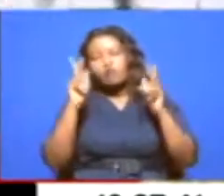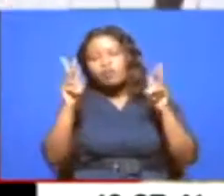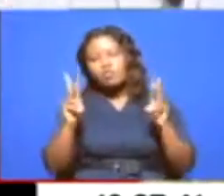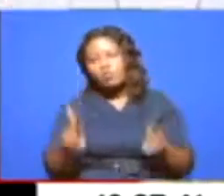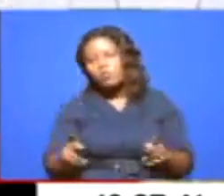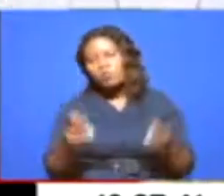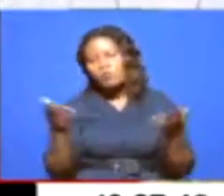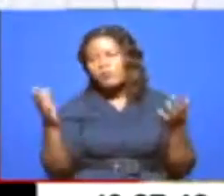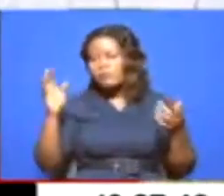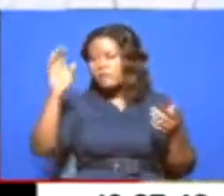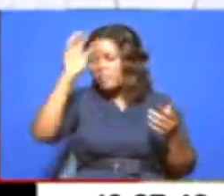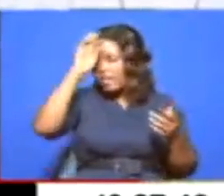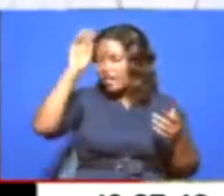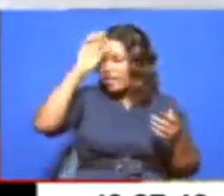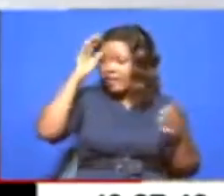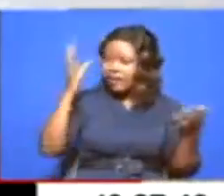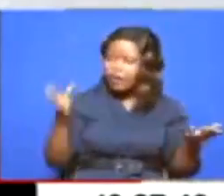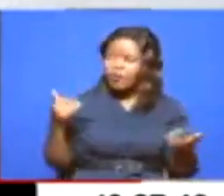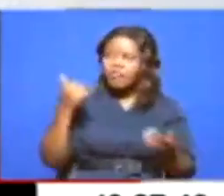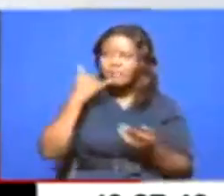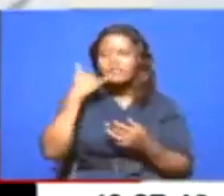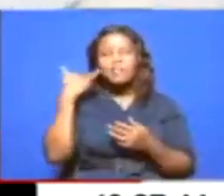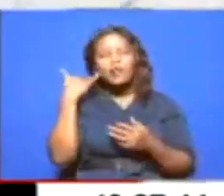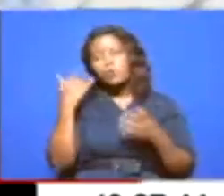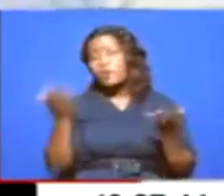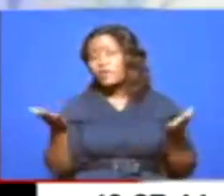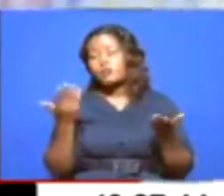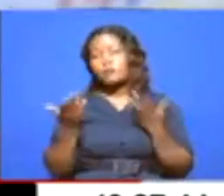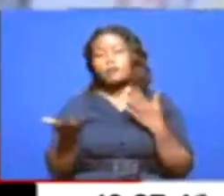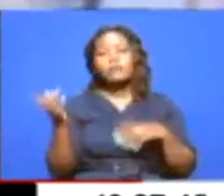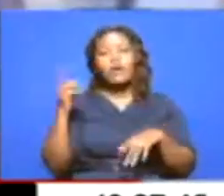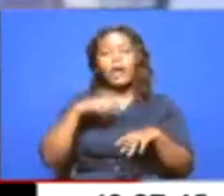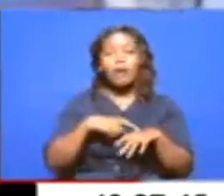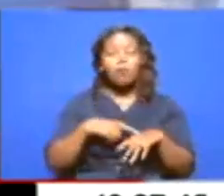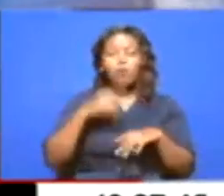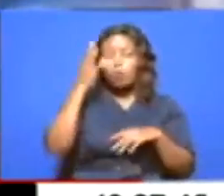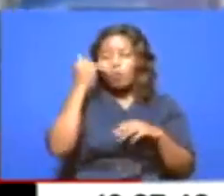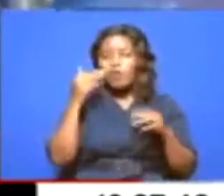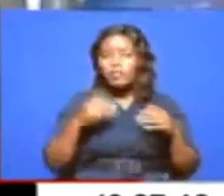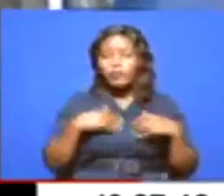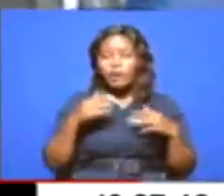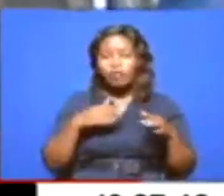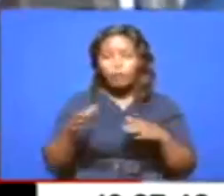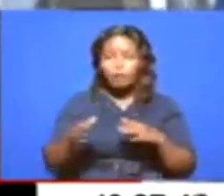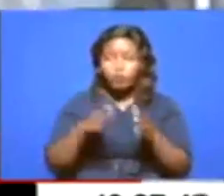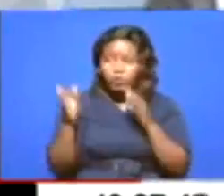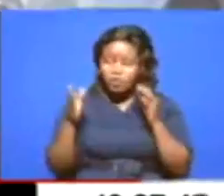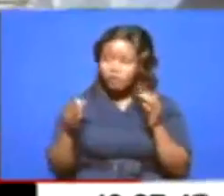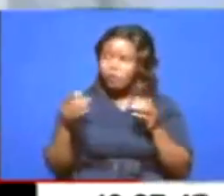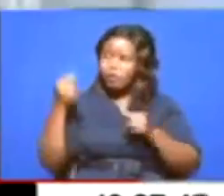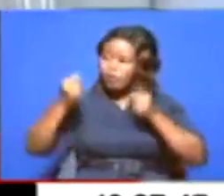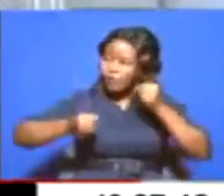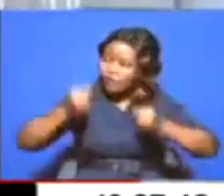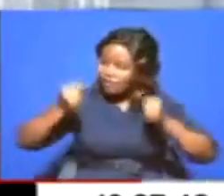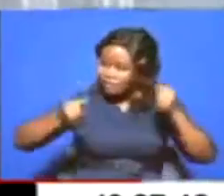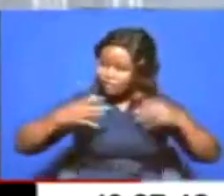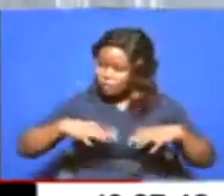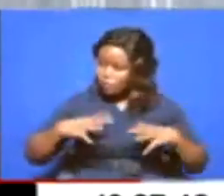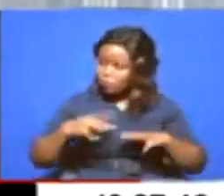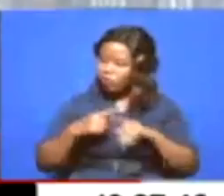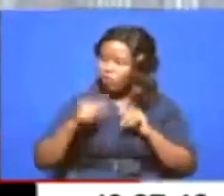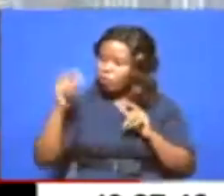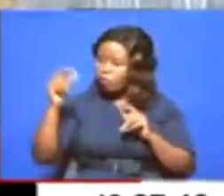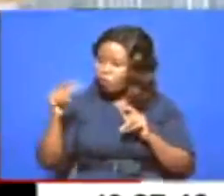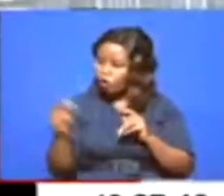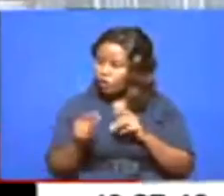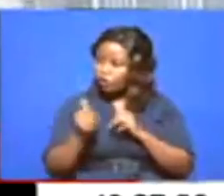Eldoret, Nakuru, and then maybe Embu, so that we give opportunity to the athletes from the local areas to compete. When